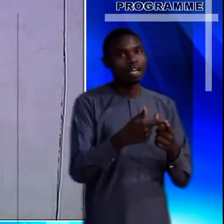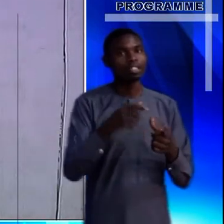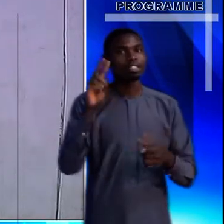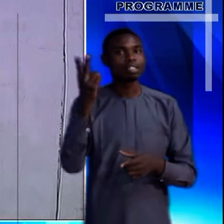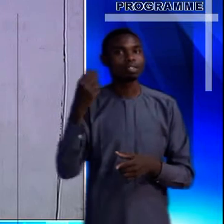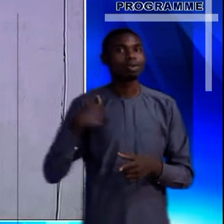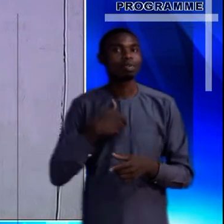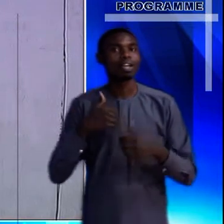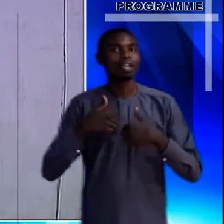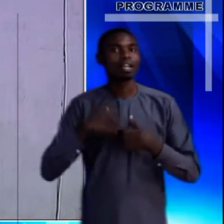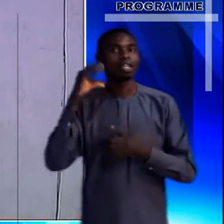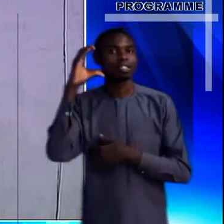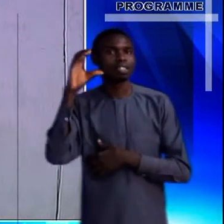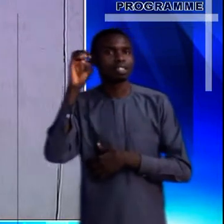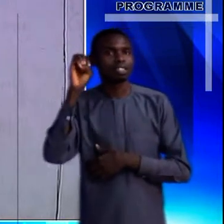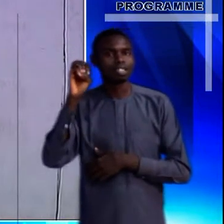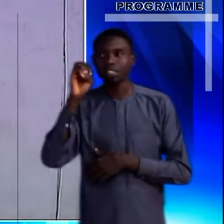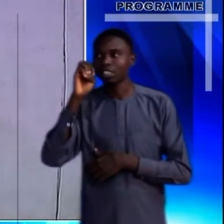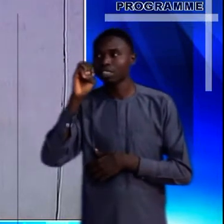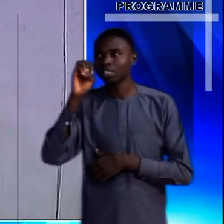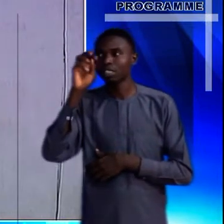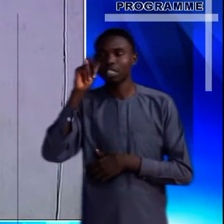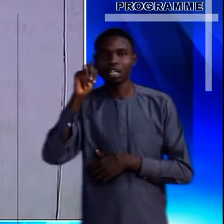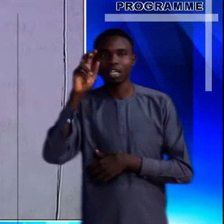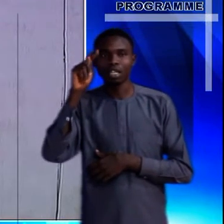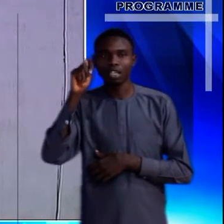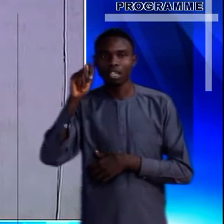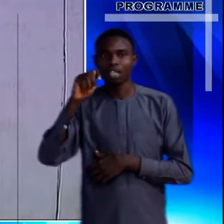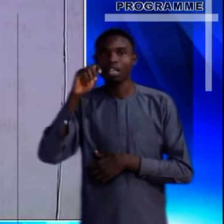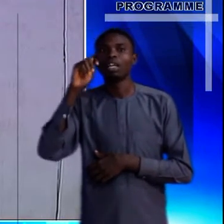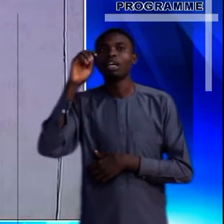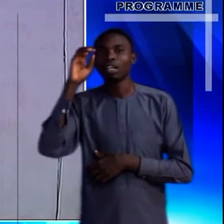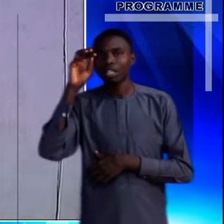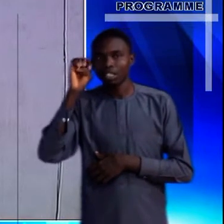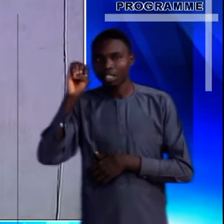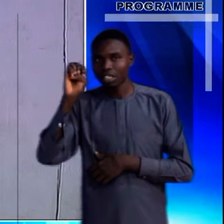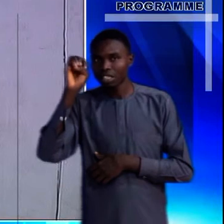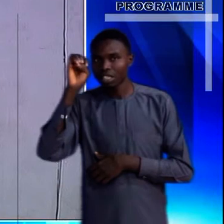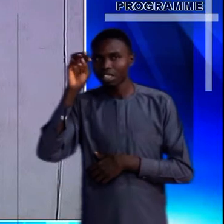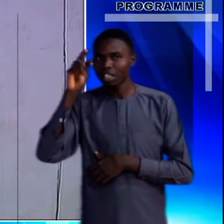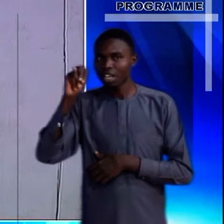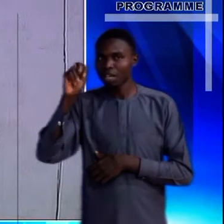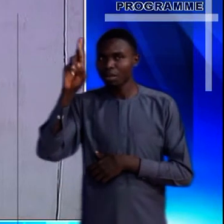It has a symbol of cm. Cm means